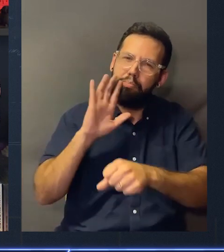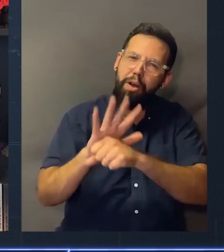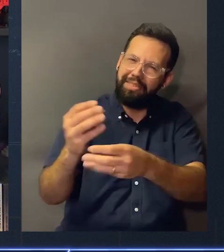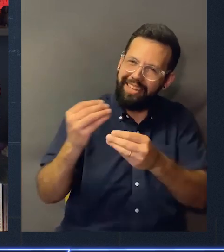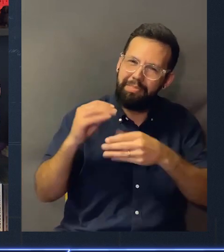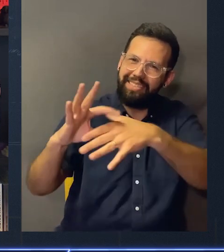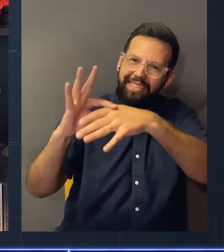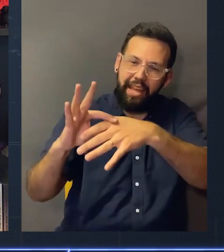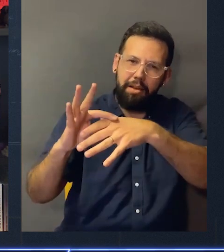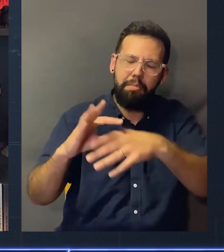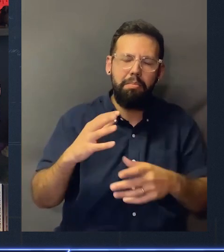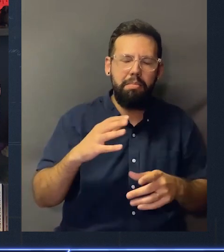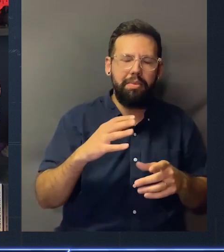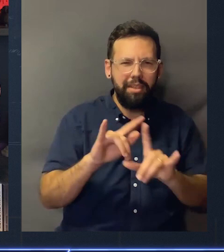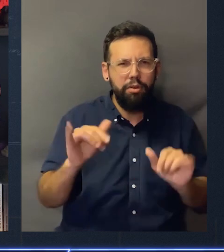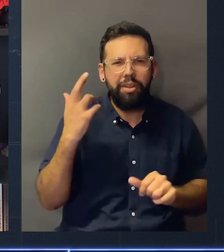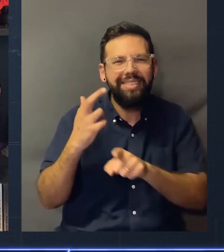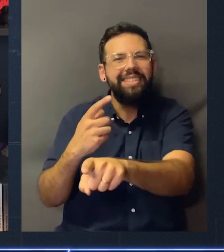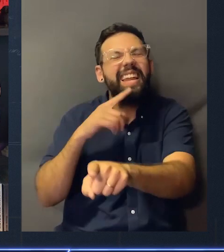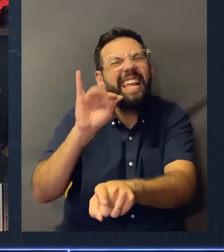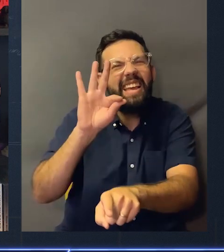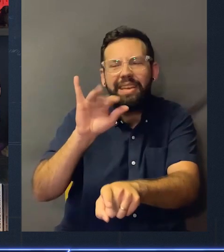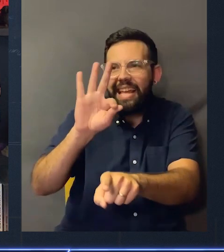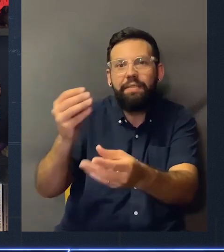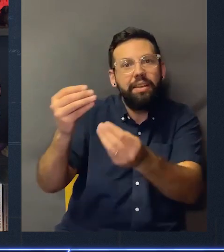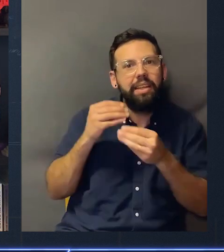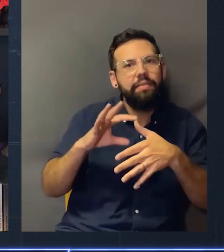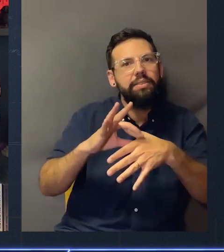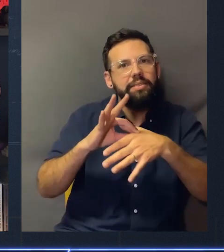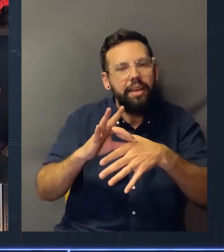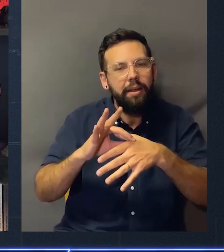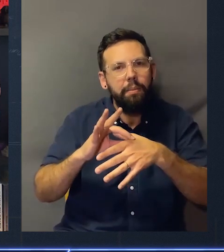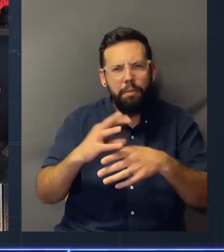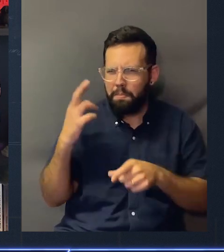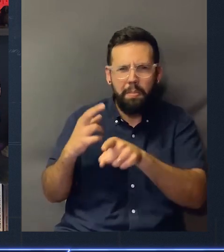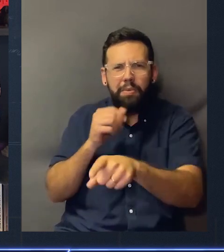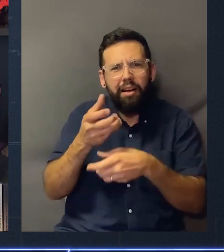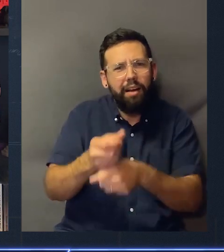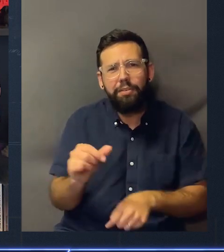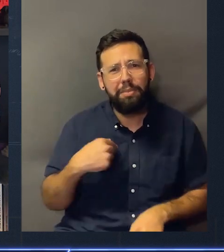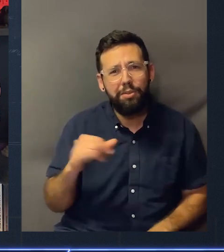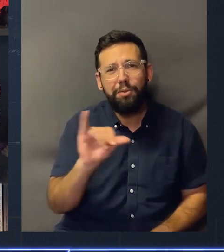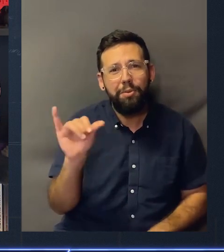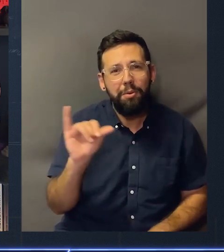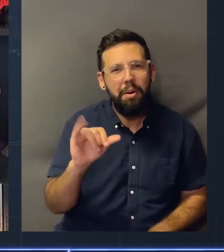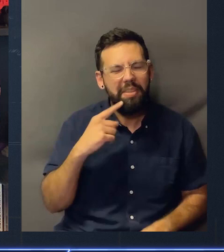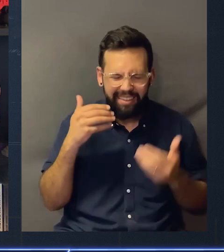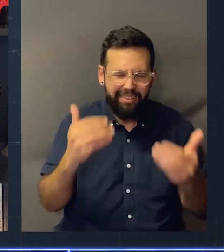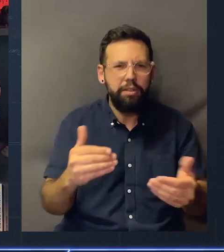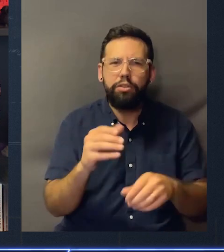She said, if you make it, you get a steak. So she's not got 100% confidence in me either, but I'm going to do this. Another